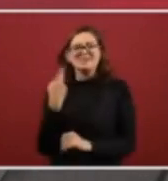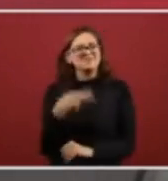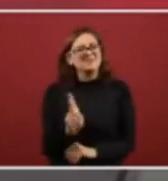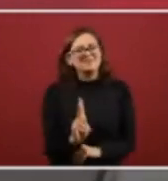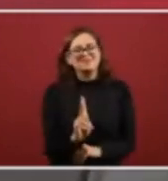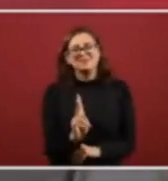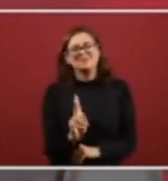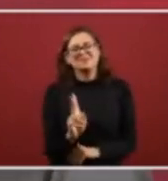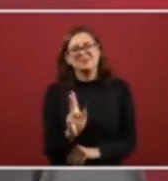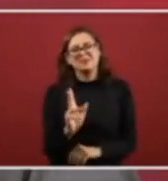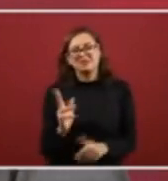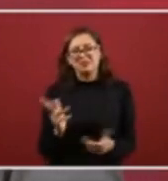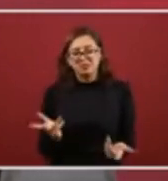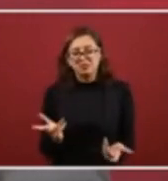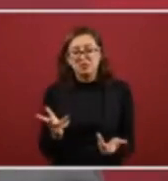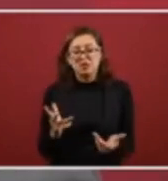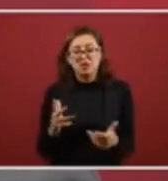not be thinking about it